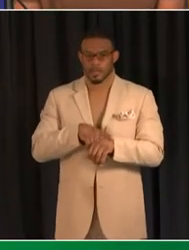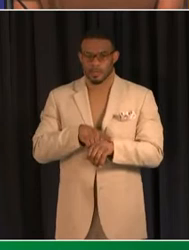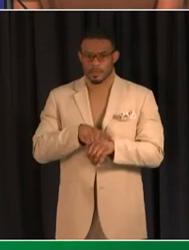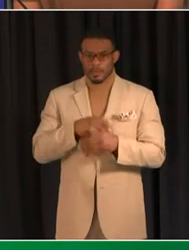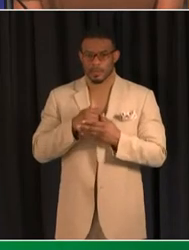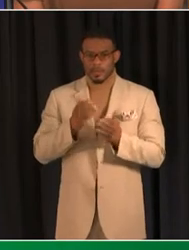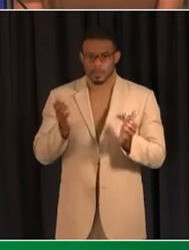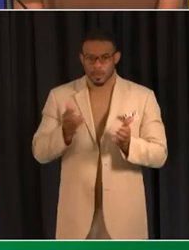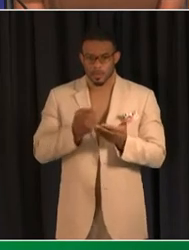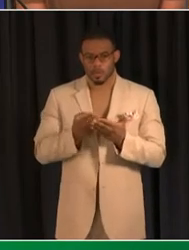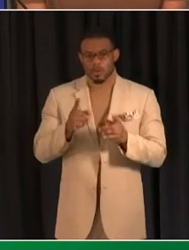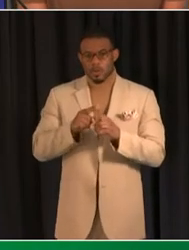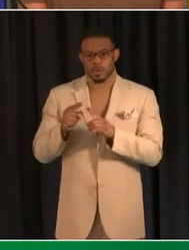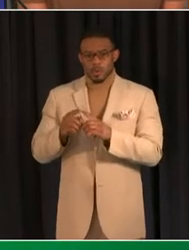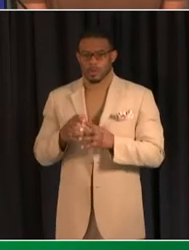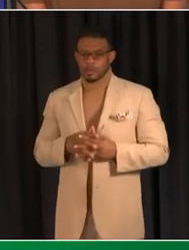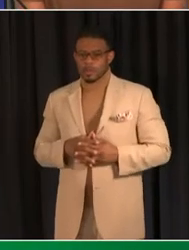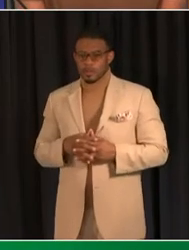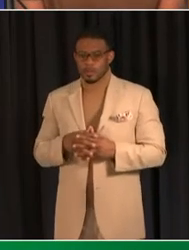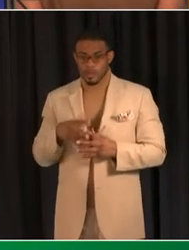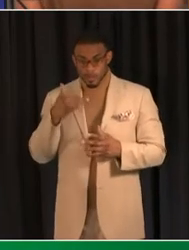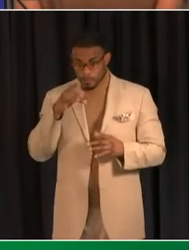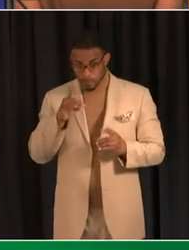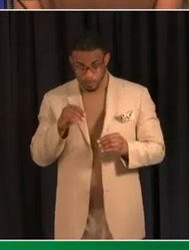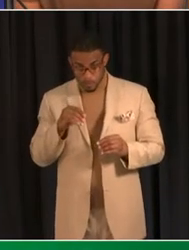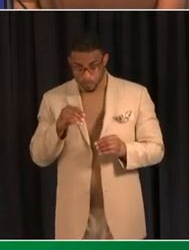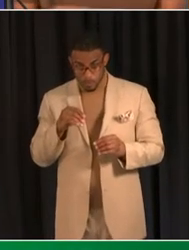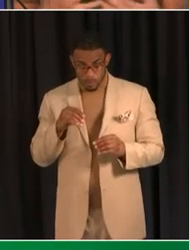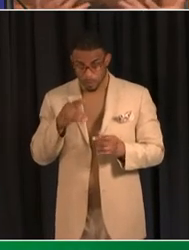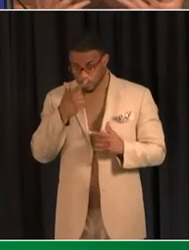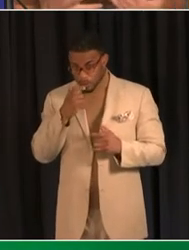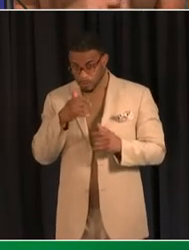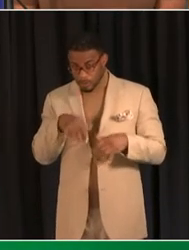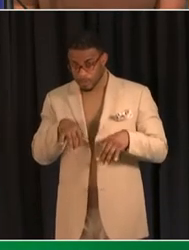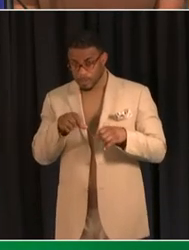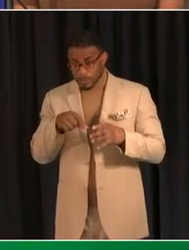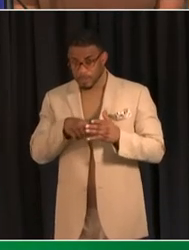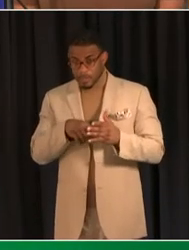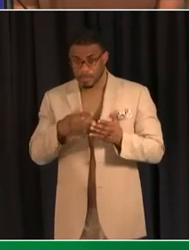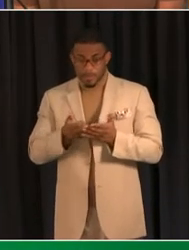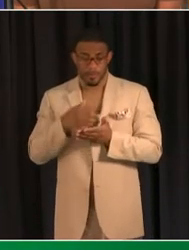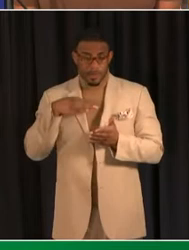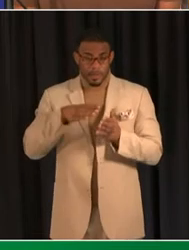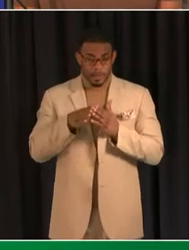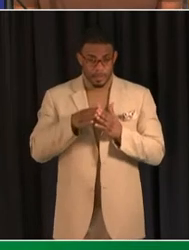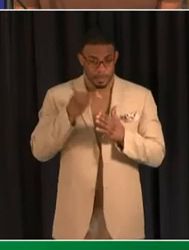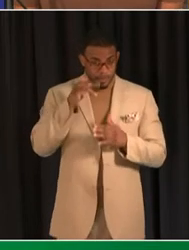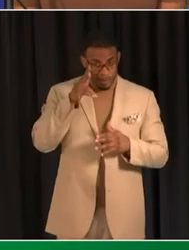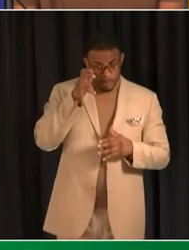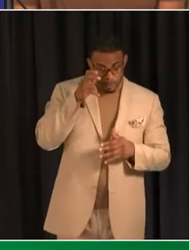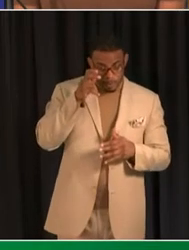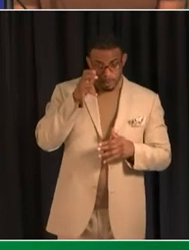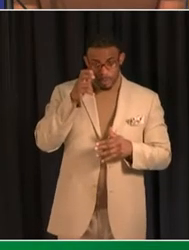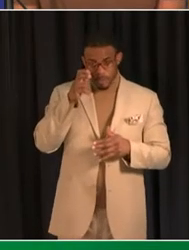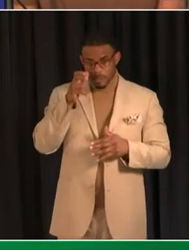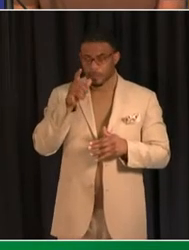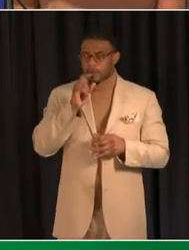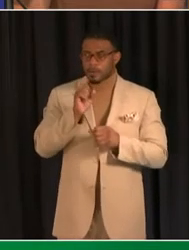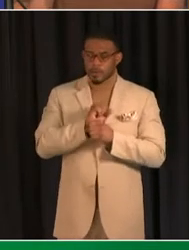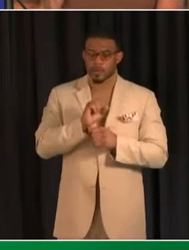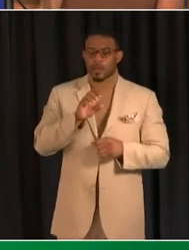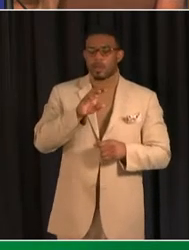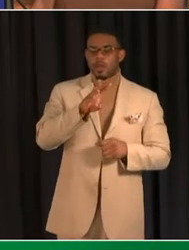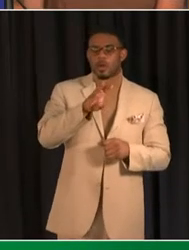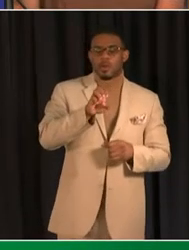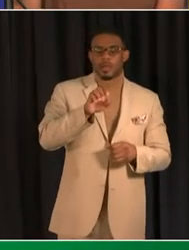full-time. We hope to be a resource there as well. If you do and are interested in taking advantage of those incentives, if you're listening,